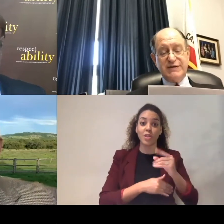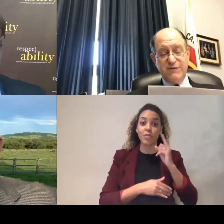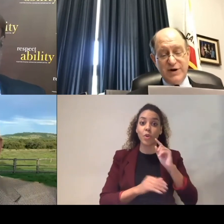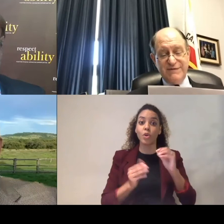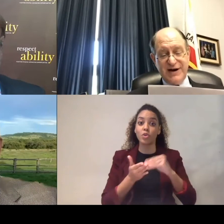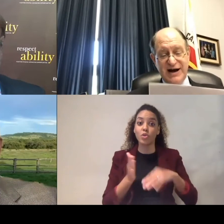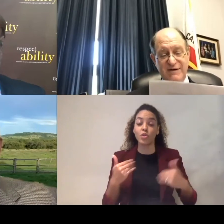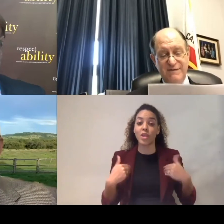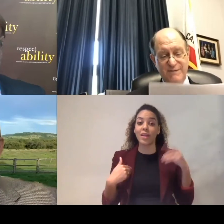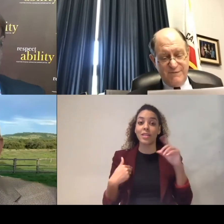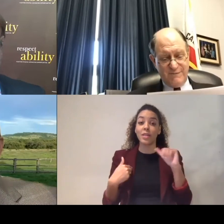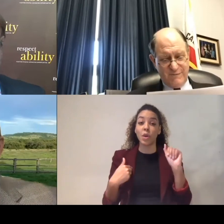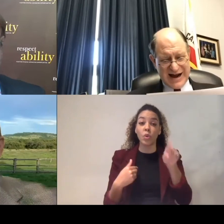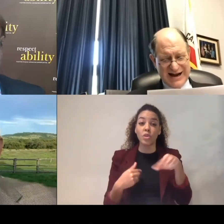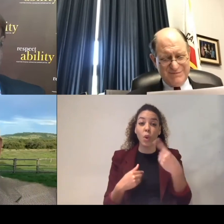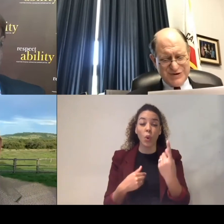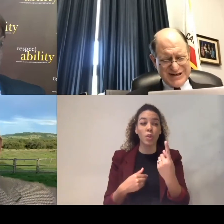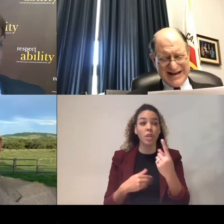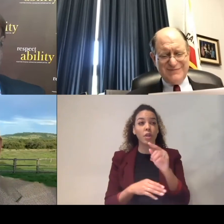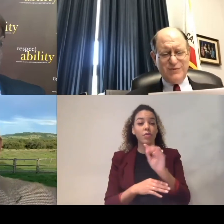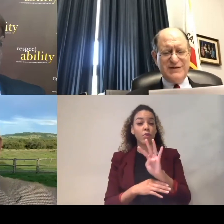only